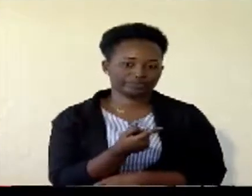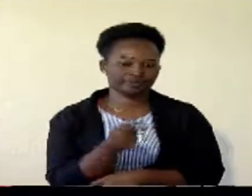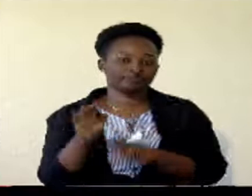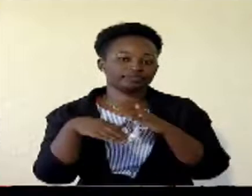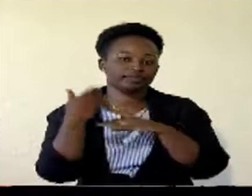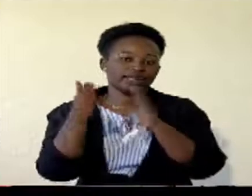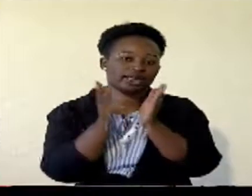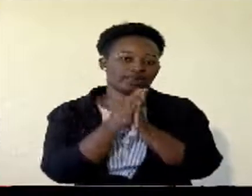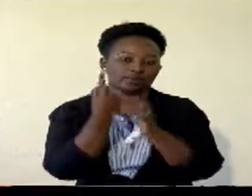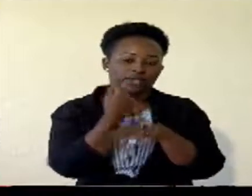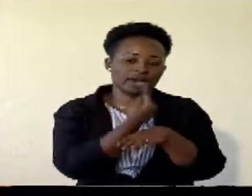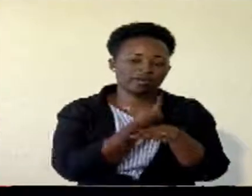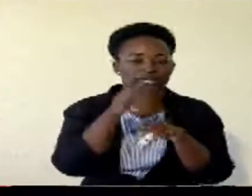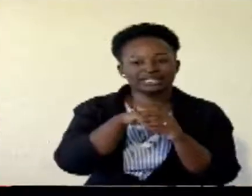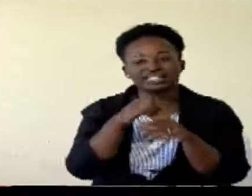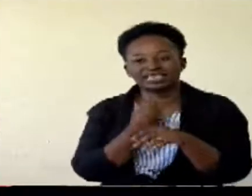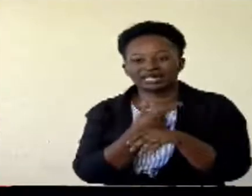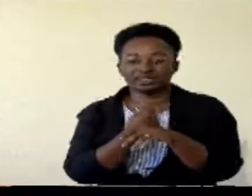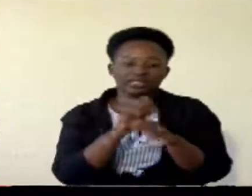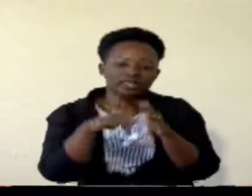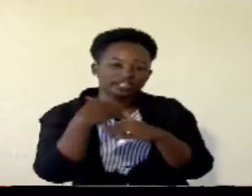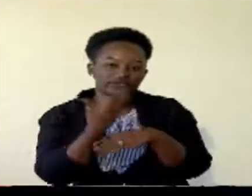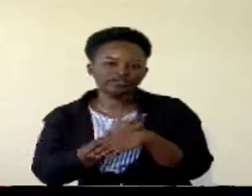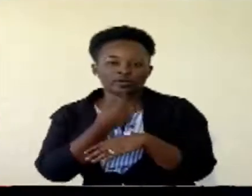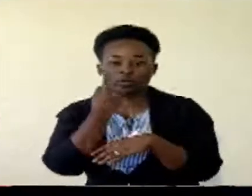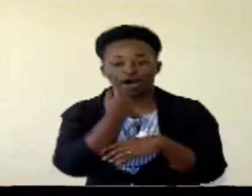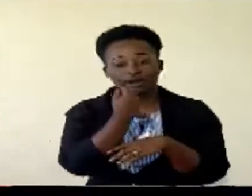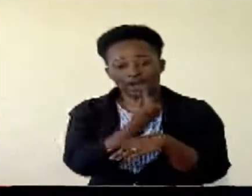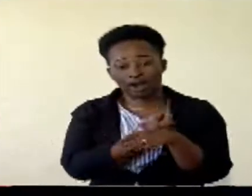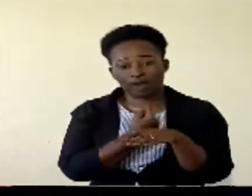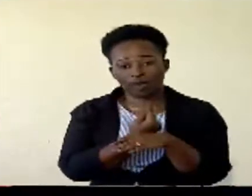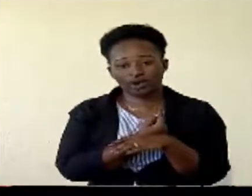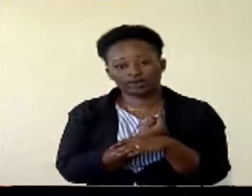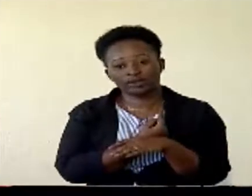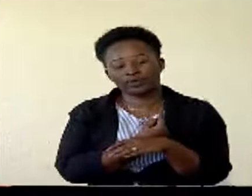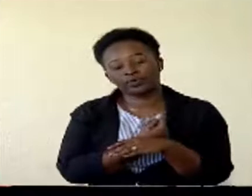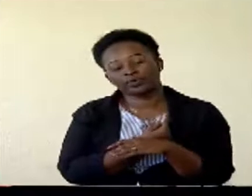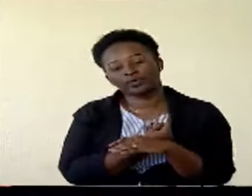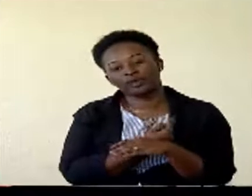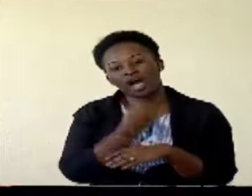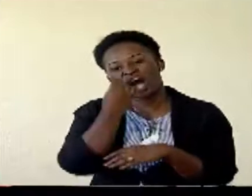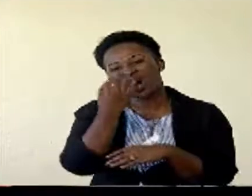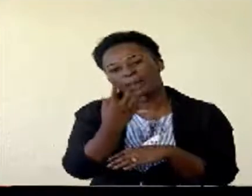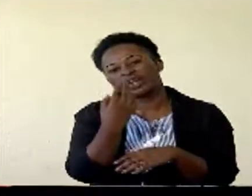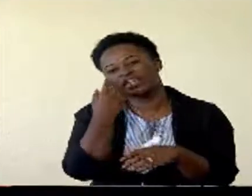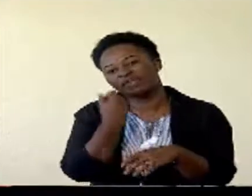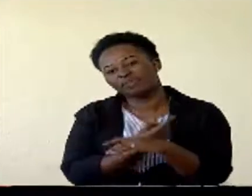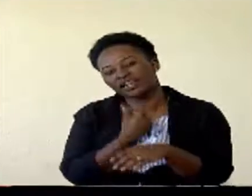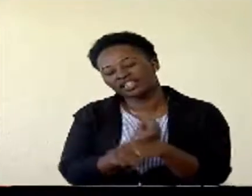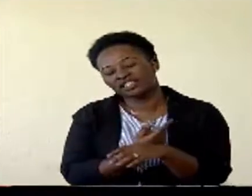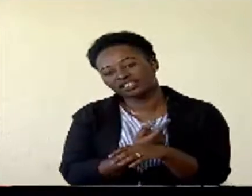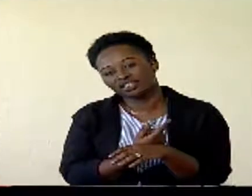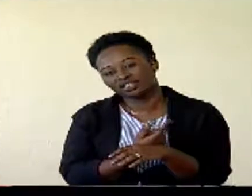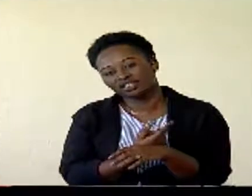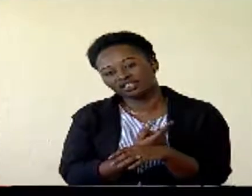also change 1 hour into seconds. So we shall have 1 hour. If I change, how many minutes are there in 1